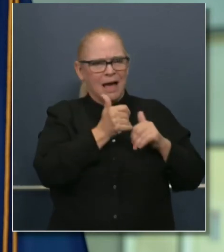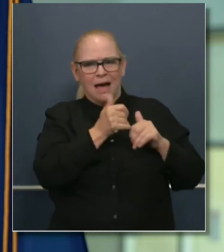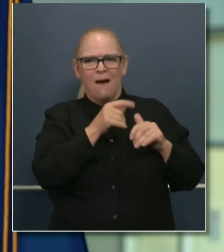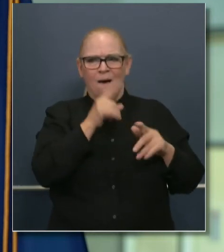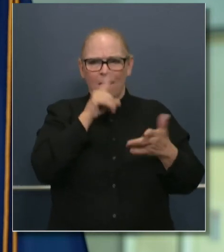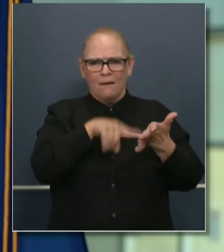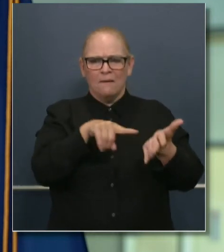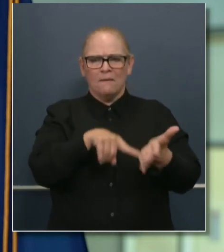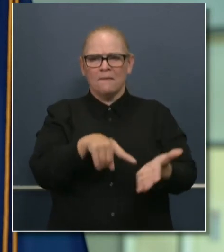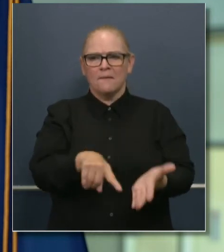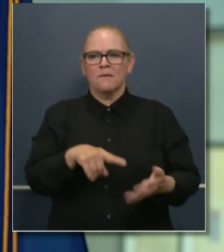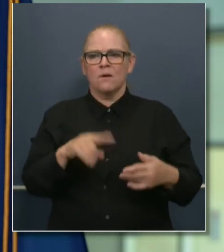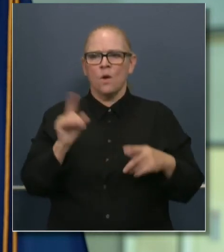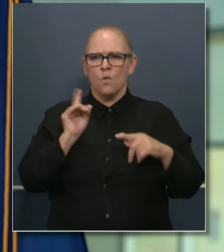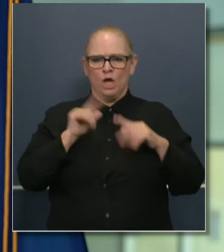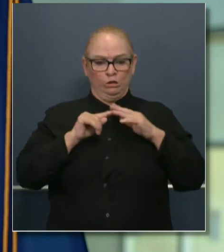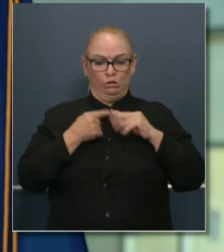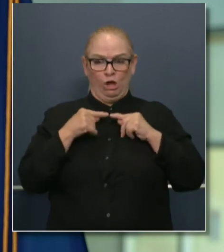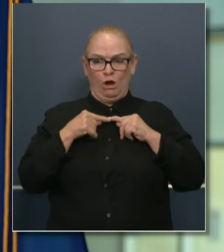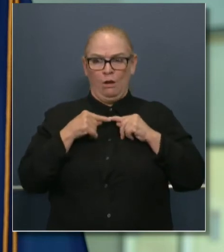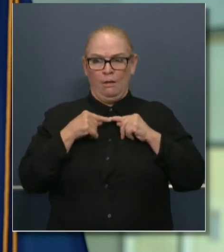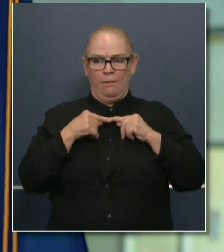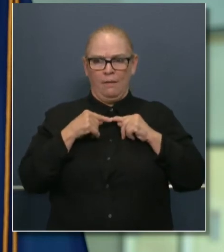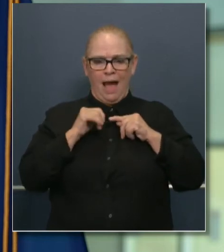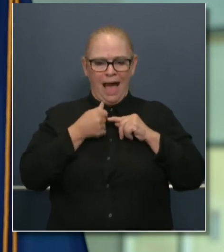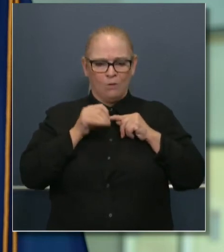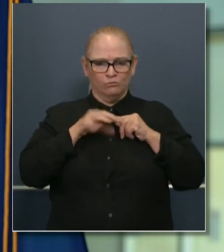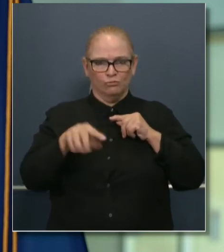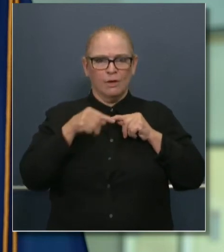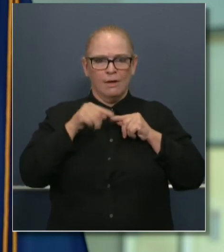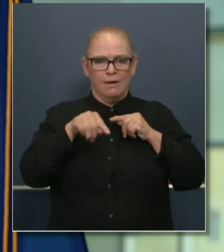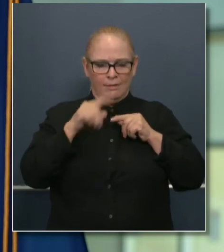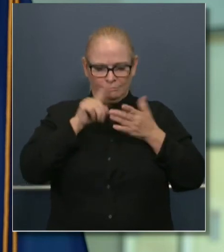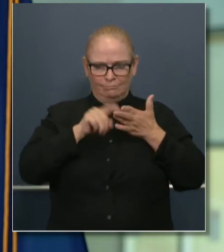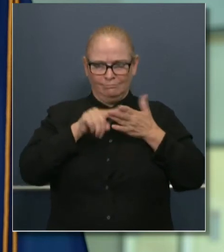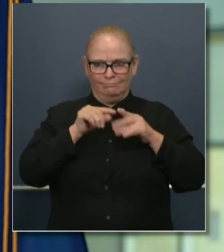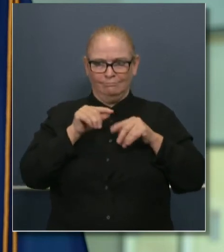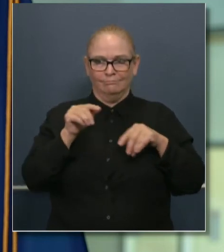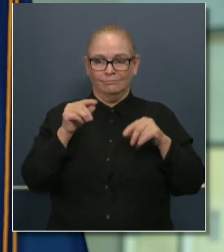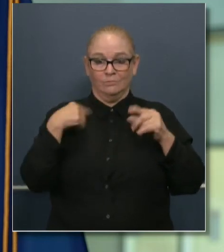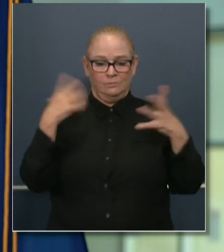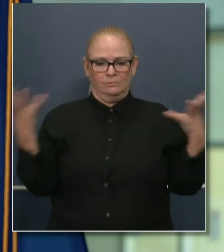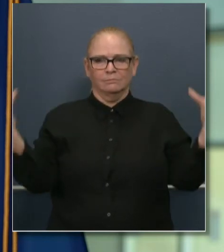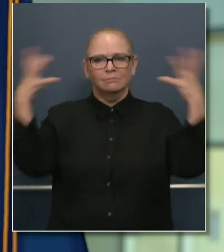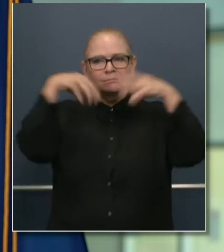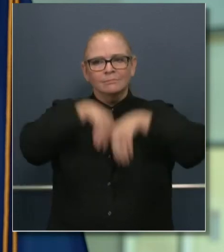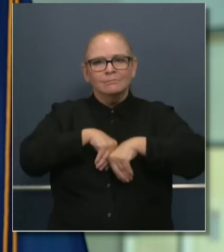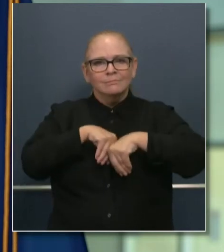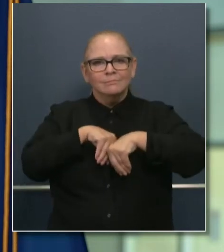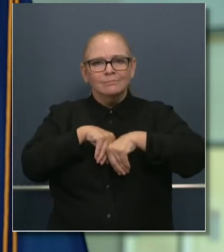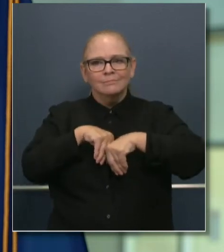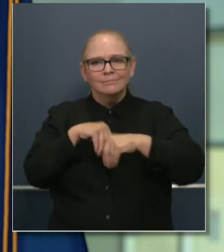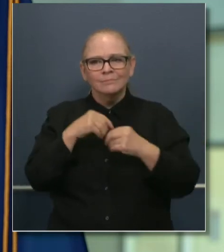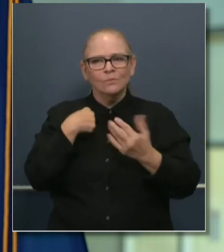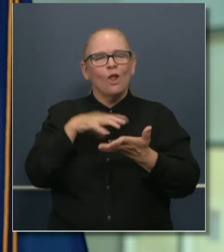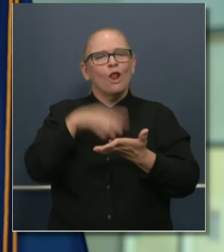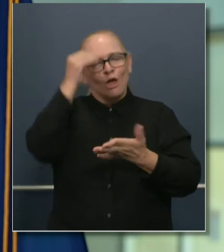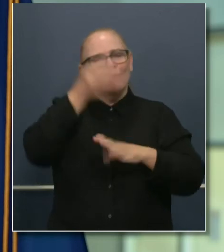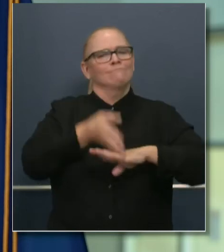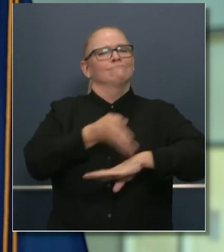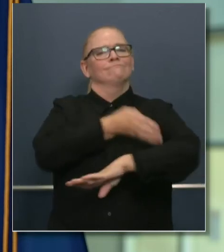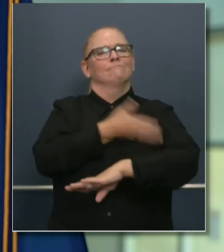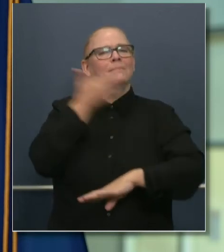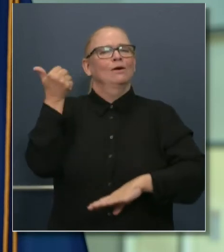case originated from, not just identifying those close contacts so that we can make sure people who need testing, who need to quarantine